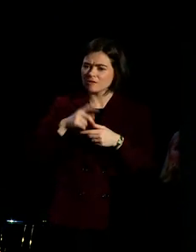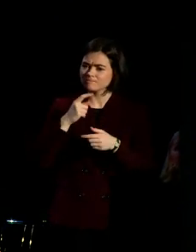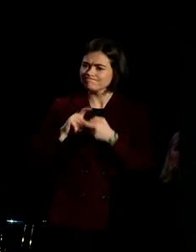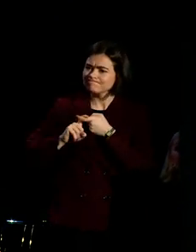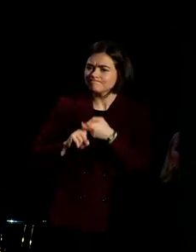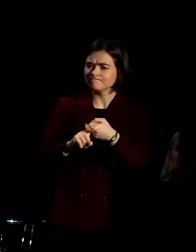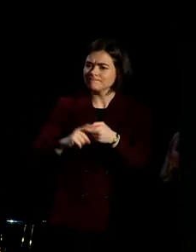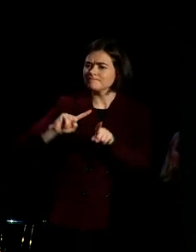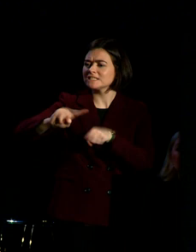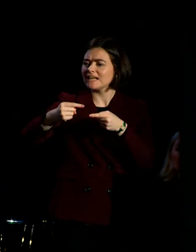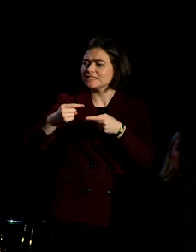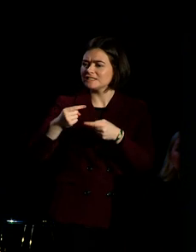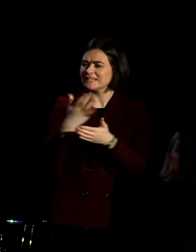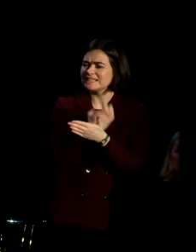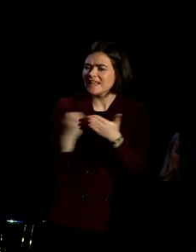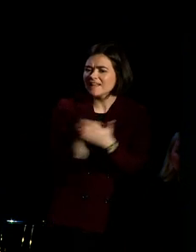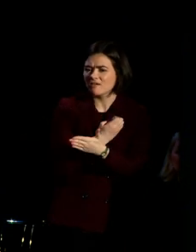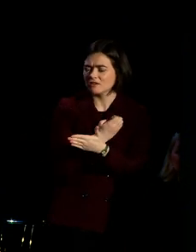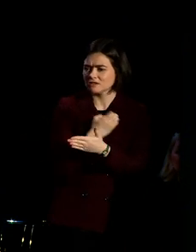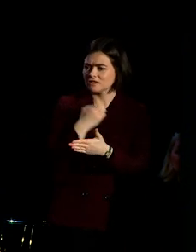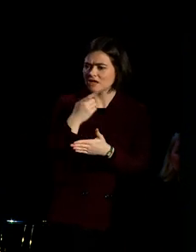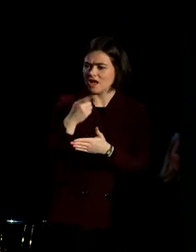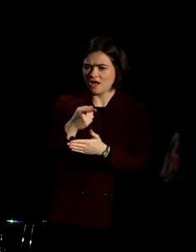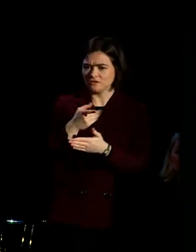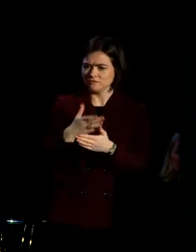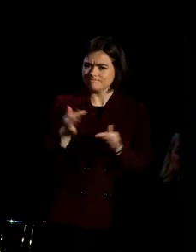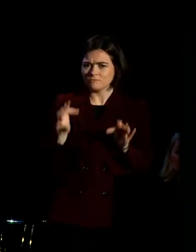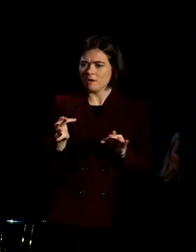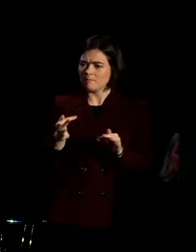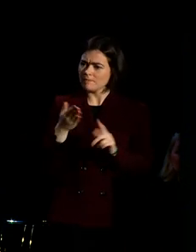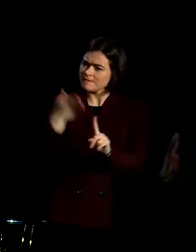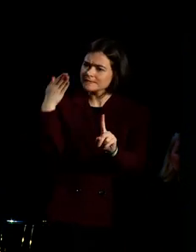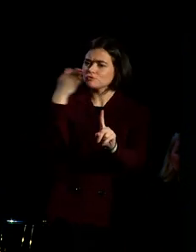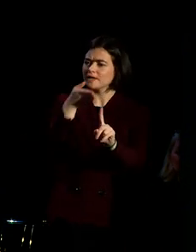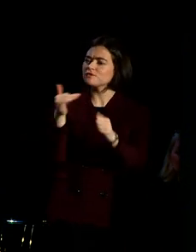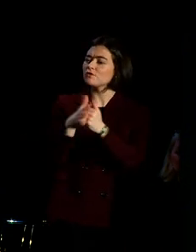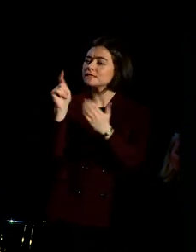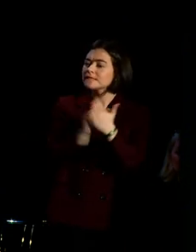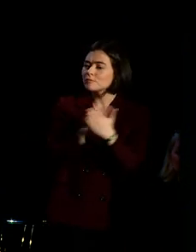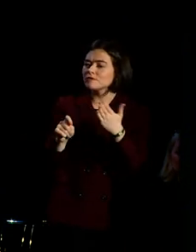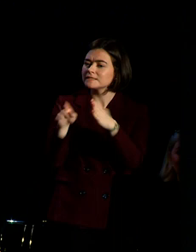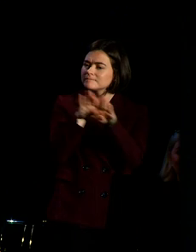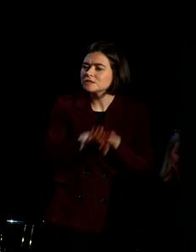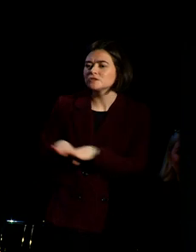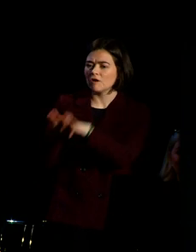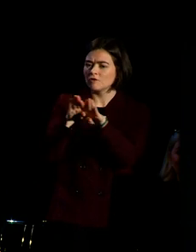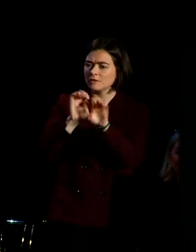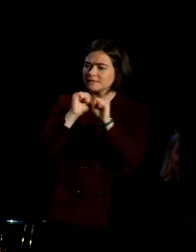evils and to reaffirm our common aspiration for a democratic and tolerant